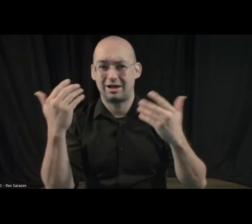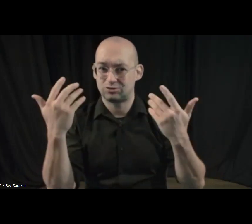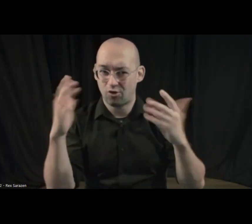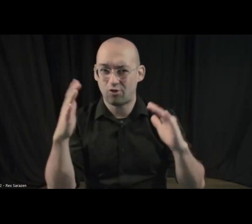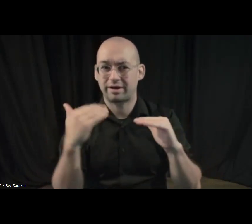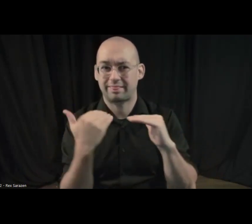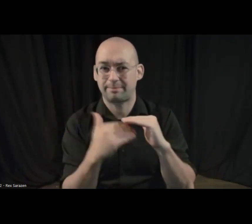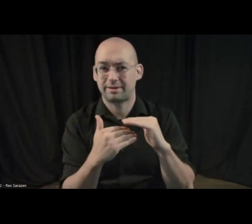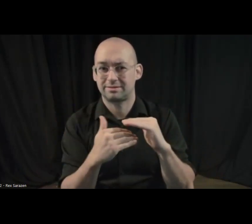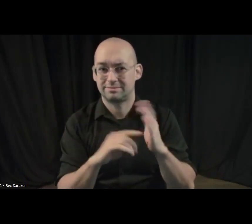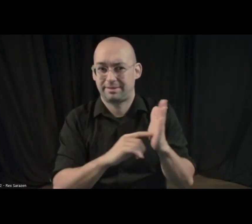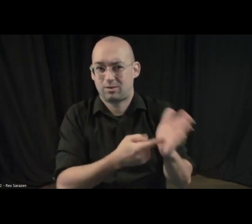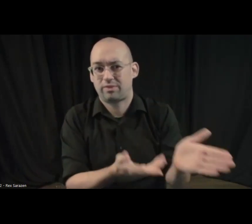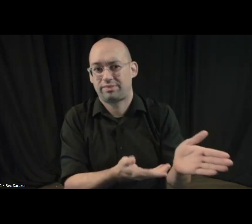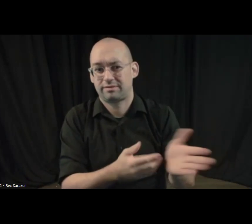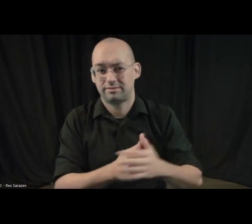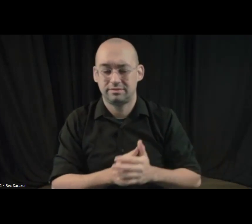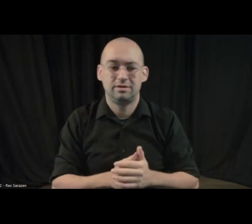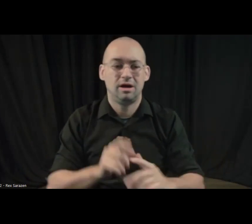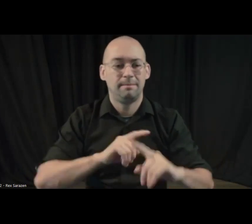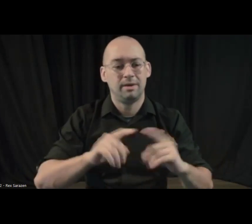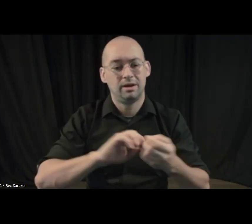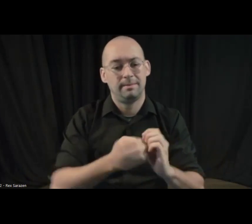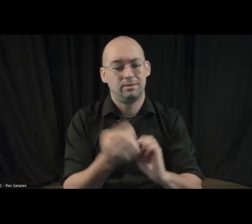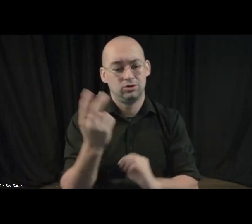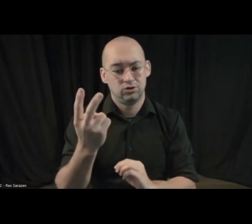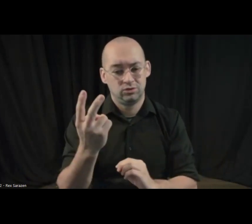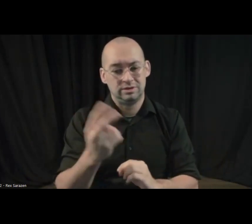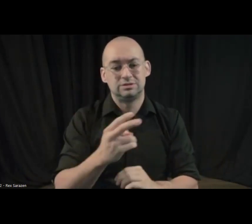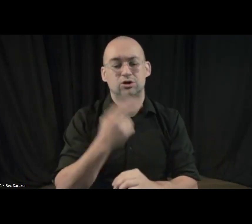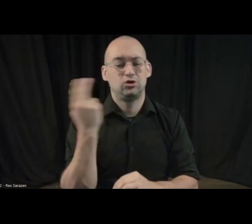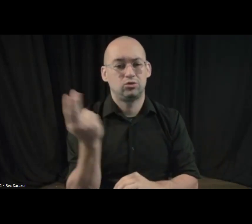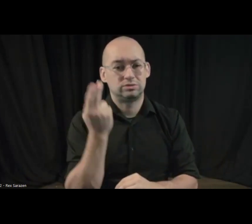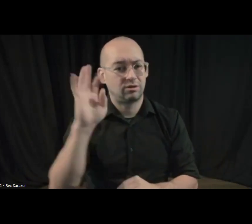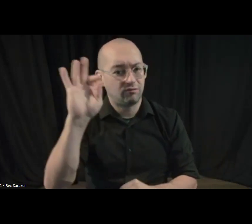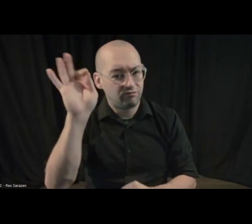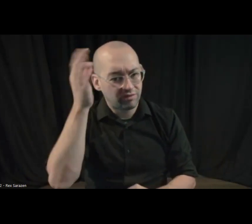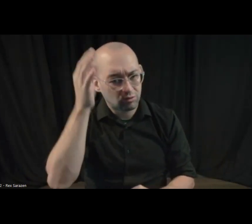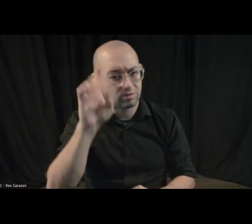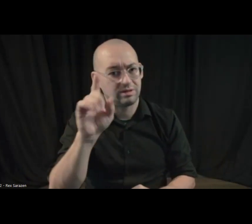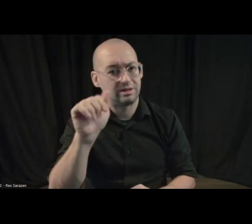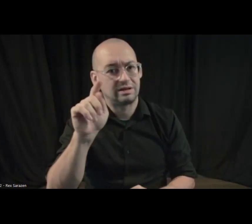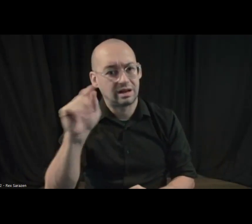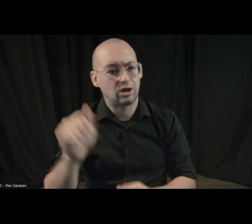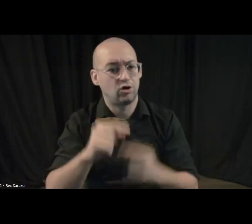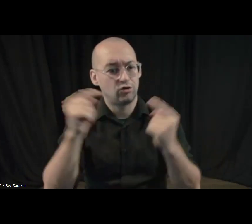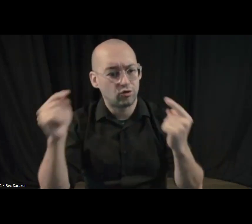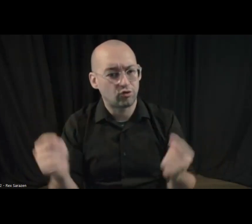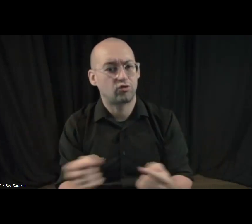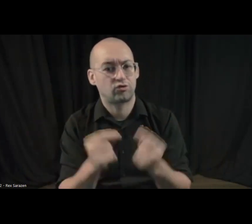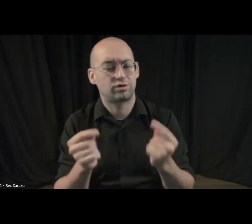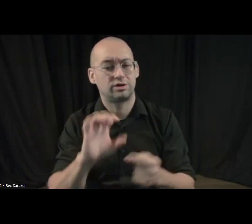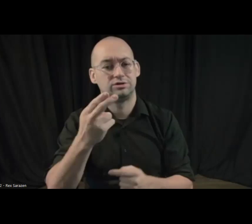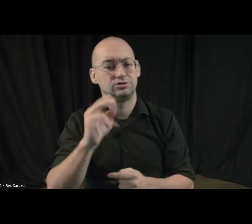with. Bucket number two is what I would call using federal data to try to harm and chill immigrant